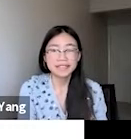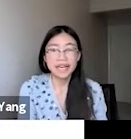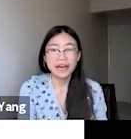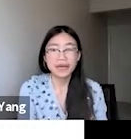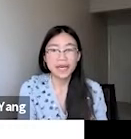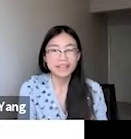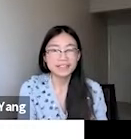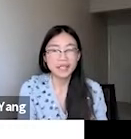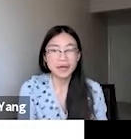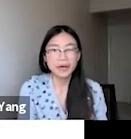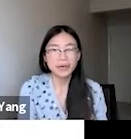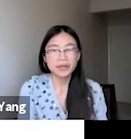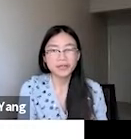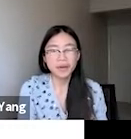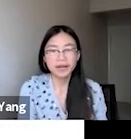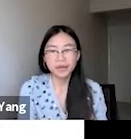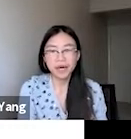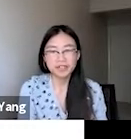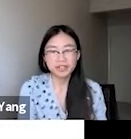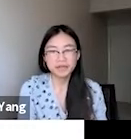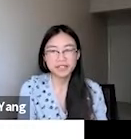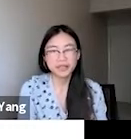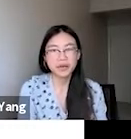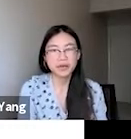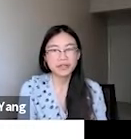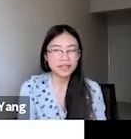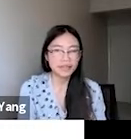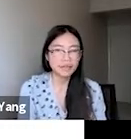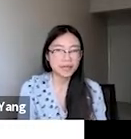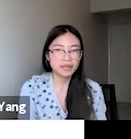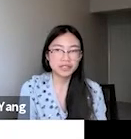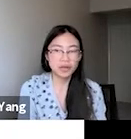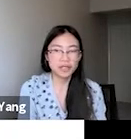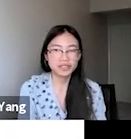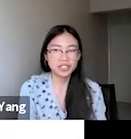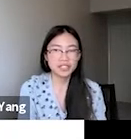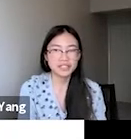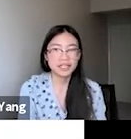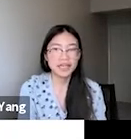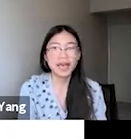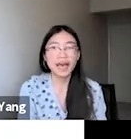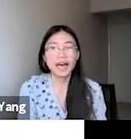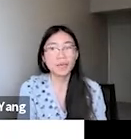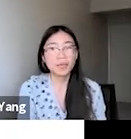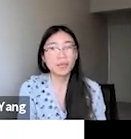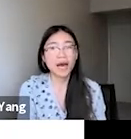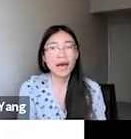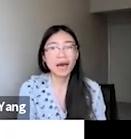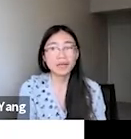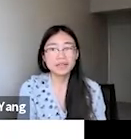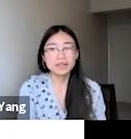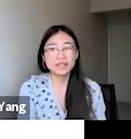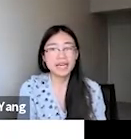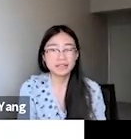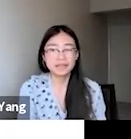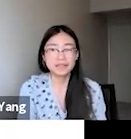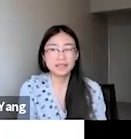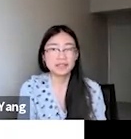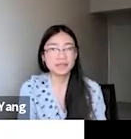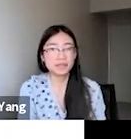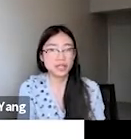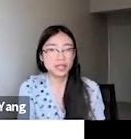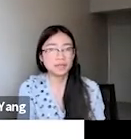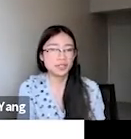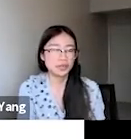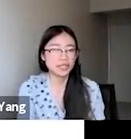Okay. Yes. Okay. So while you're watching the video, thinking about those questions, how is this activity